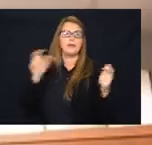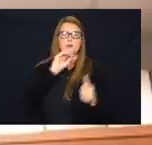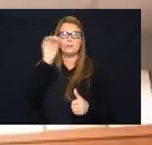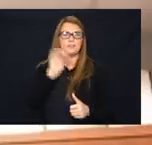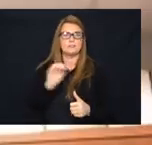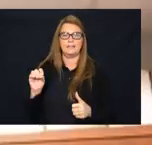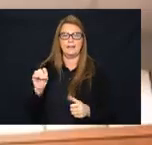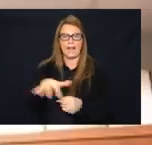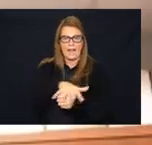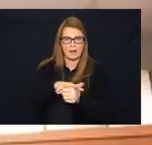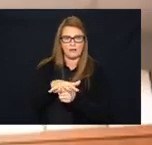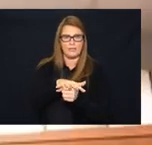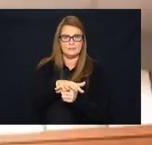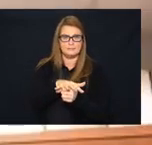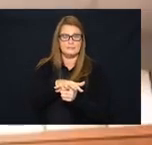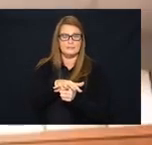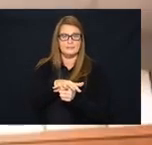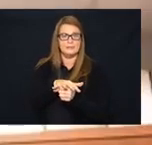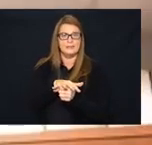areas where we